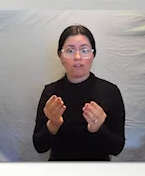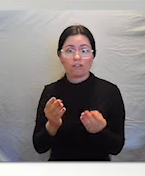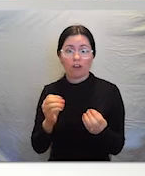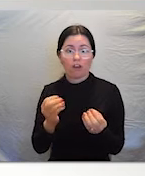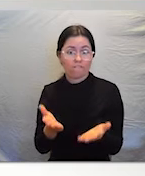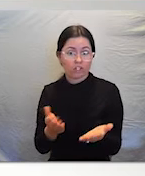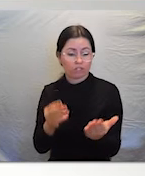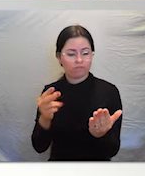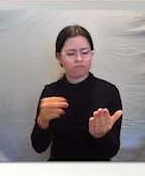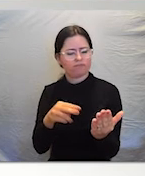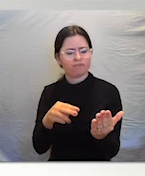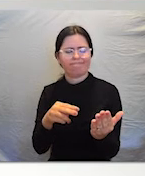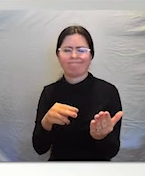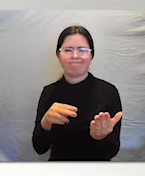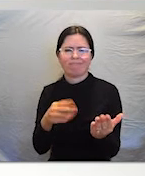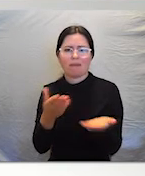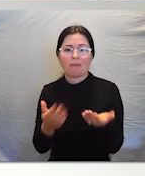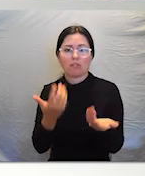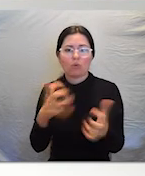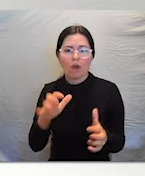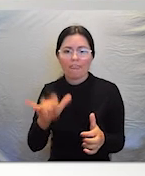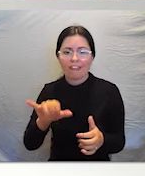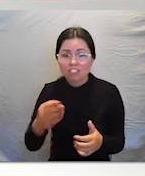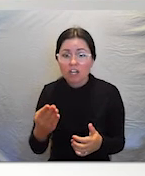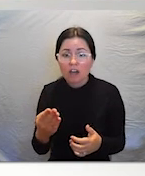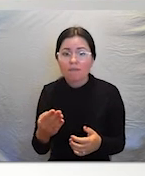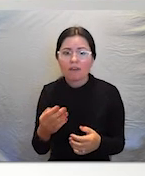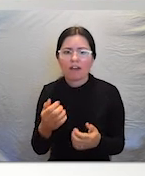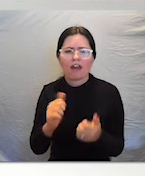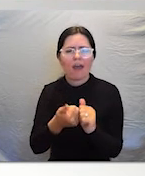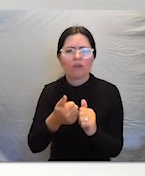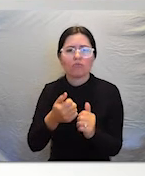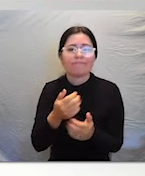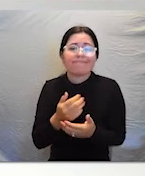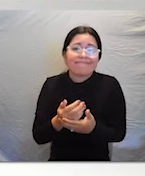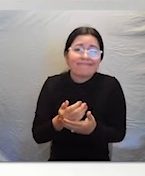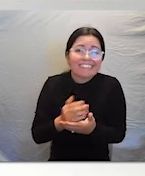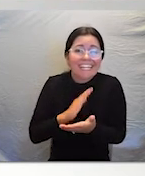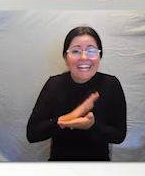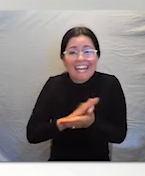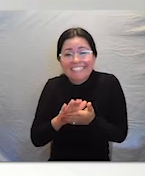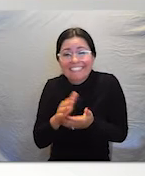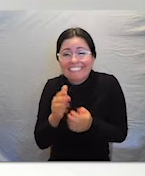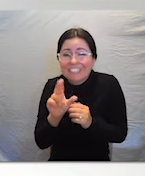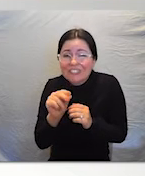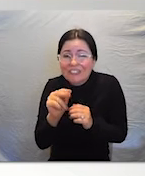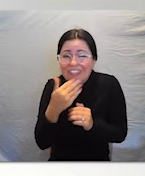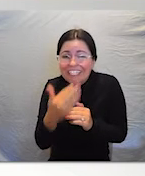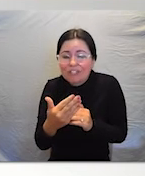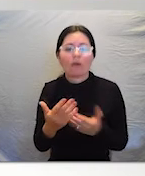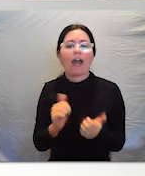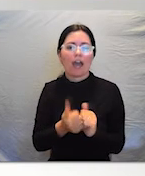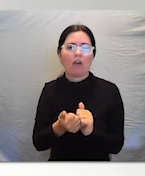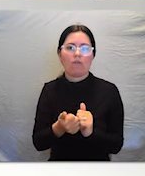with the disability may not want that job. So how do you politely tell them no in a nice